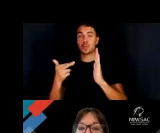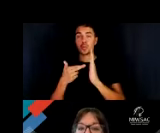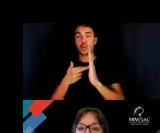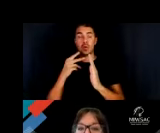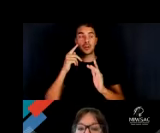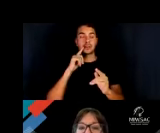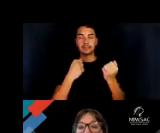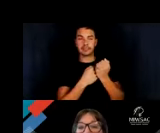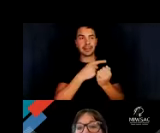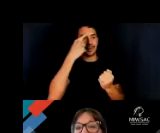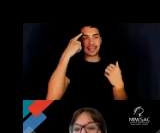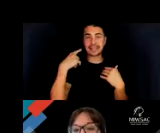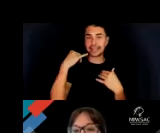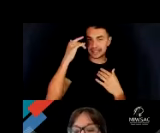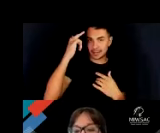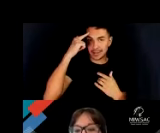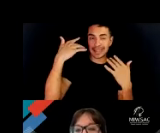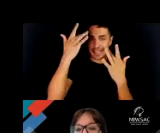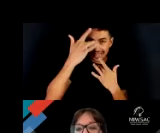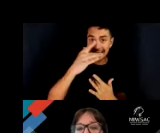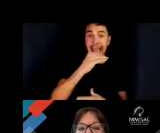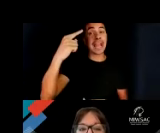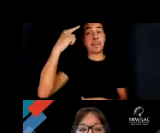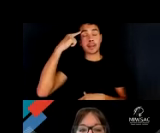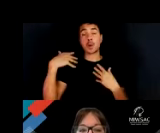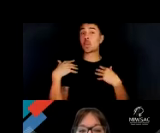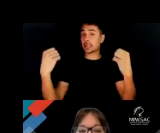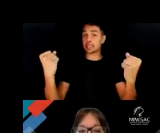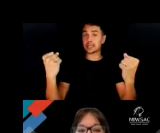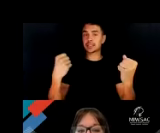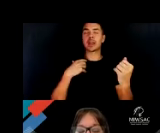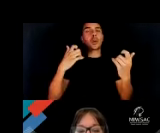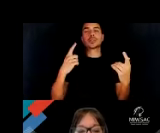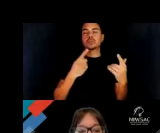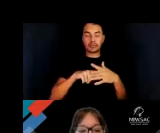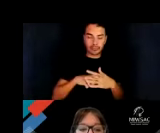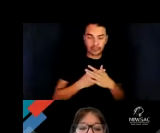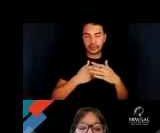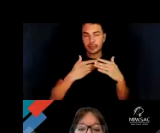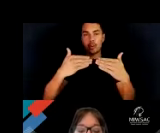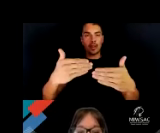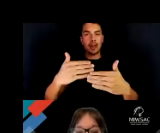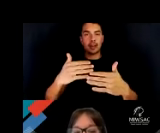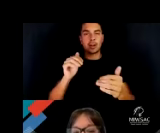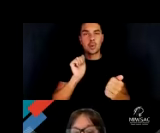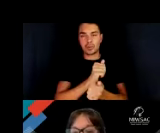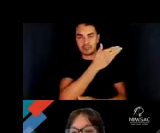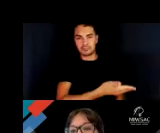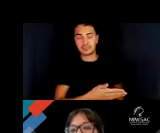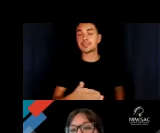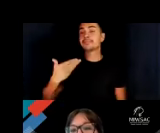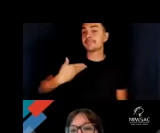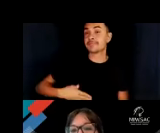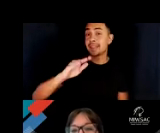mental illness, and mental wellness, right? And so I just wanted to kind of get us started and preface that. My name is Becky